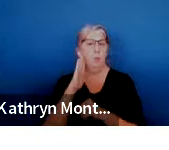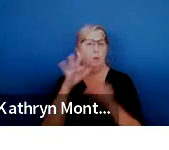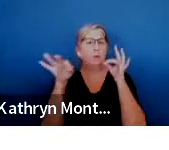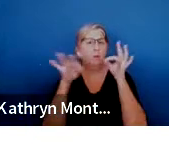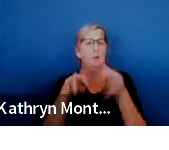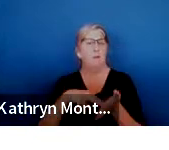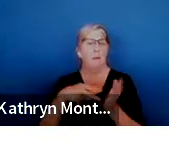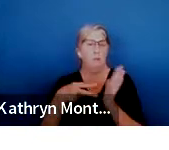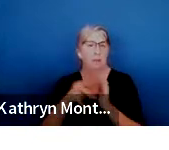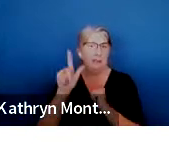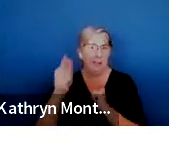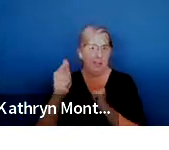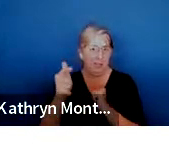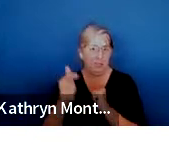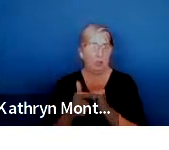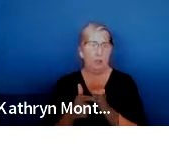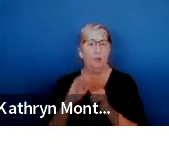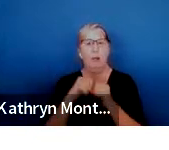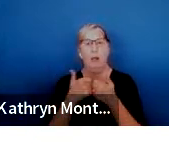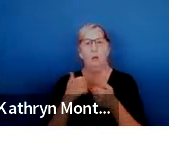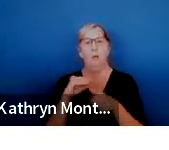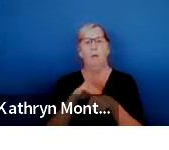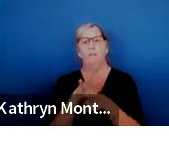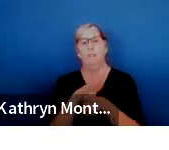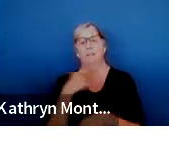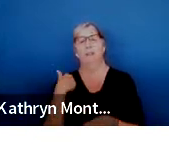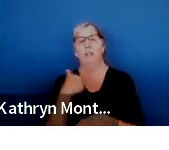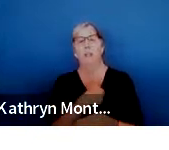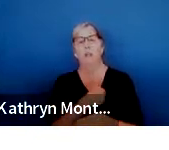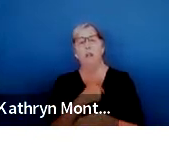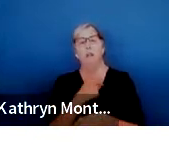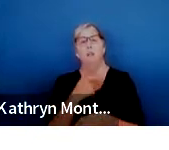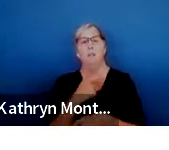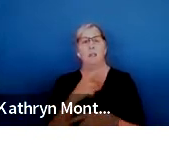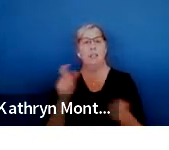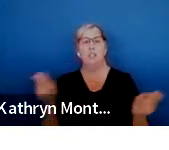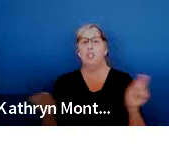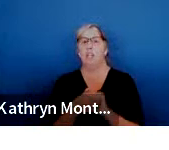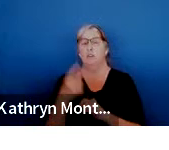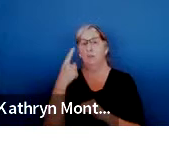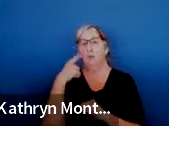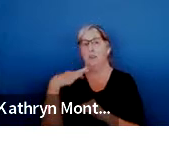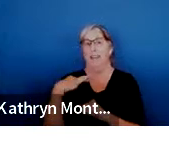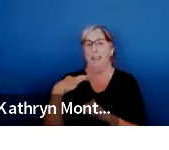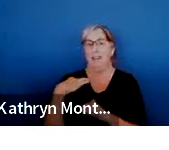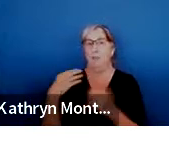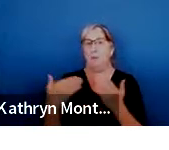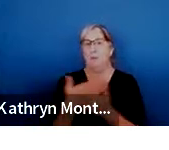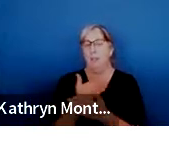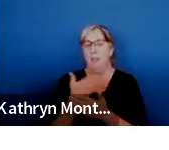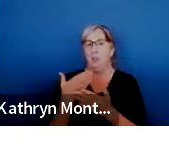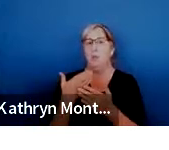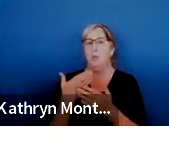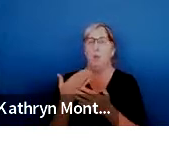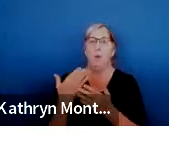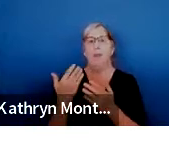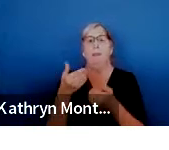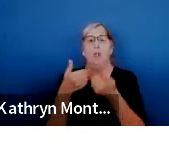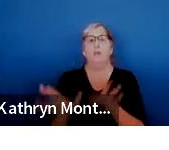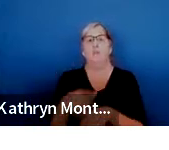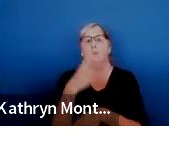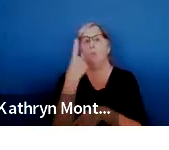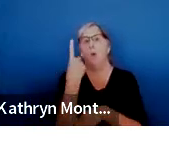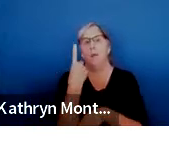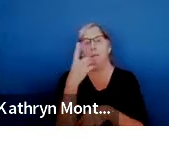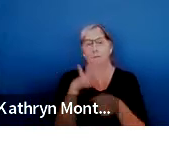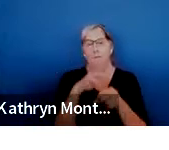that means a huge shuffle for candidates for that new seat or that loss of a seat. Next